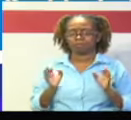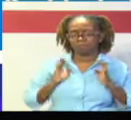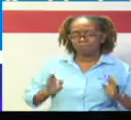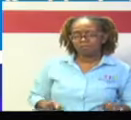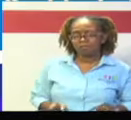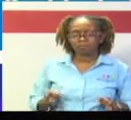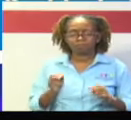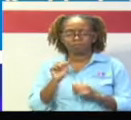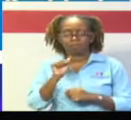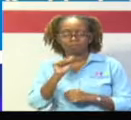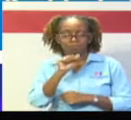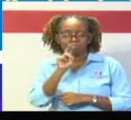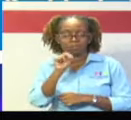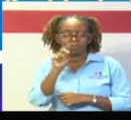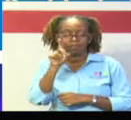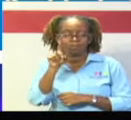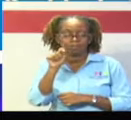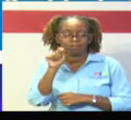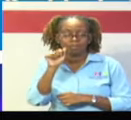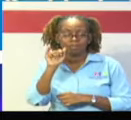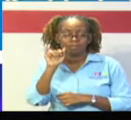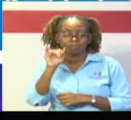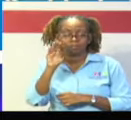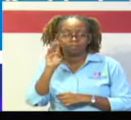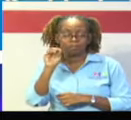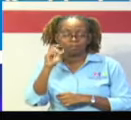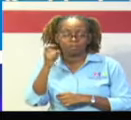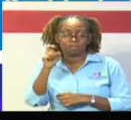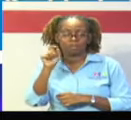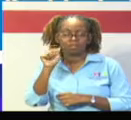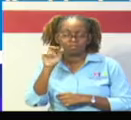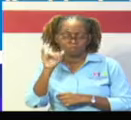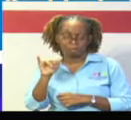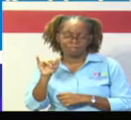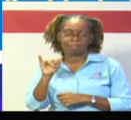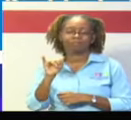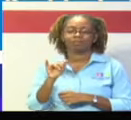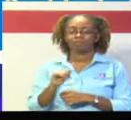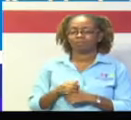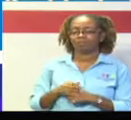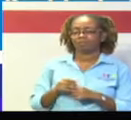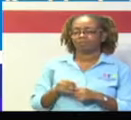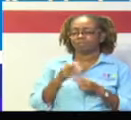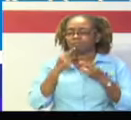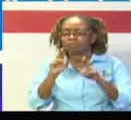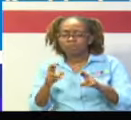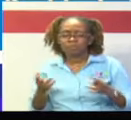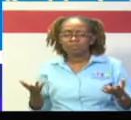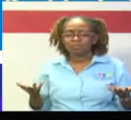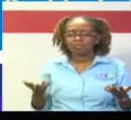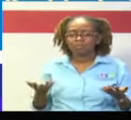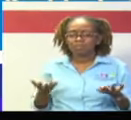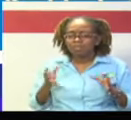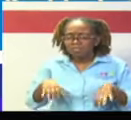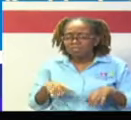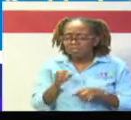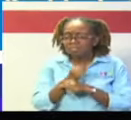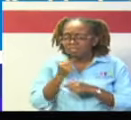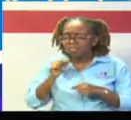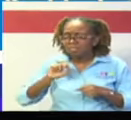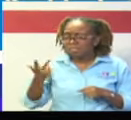in her case, what can be done, and can she get a booster shot? You know, what is the policy with the ministry? That is the first question. And my second